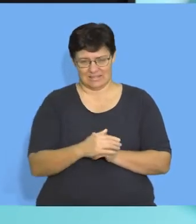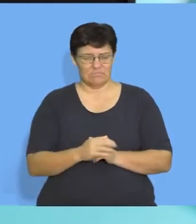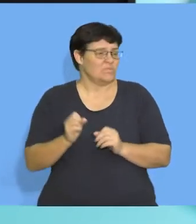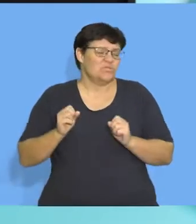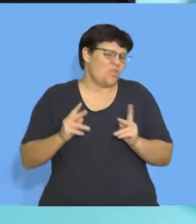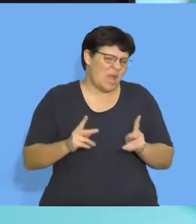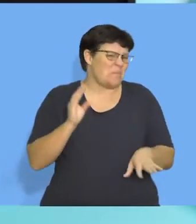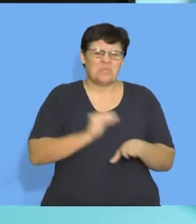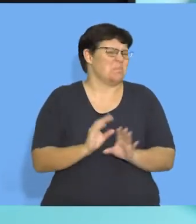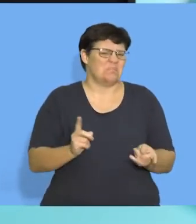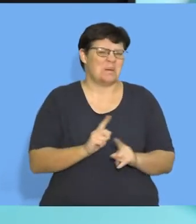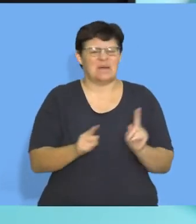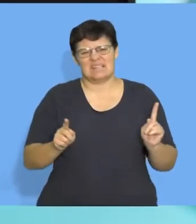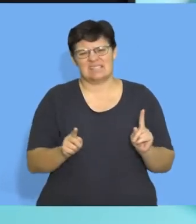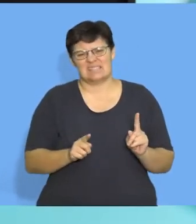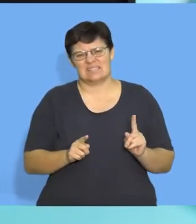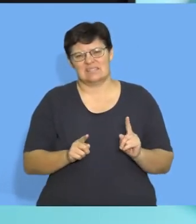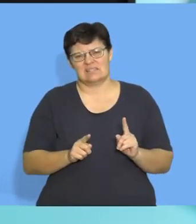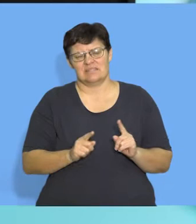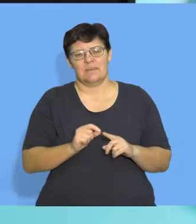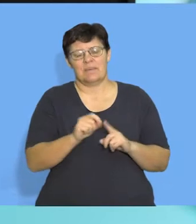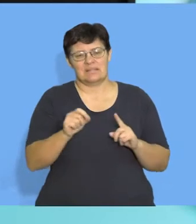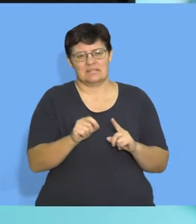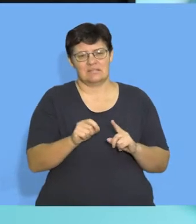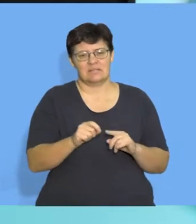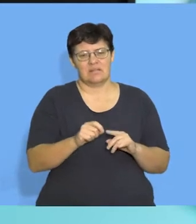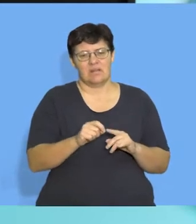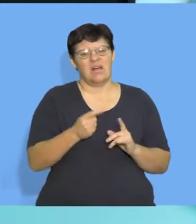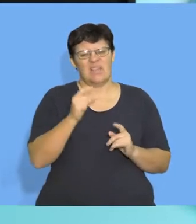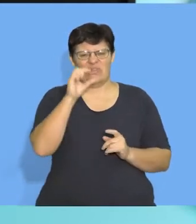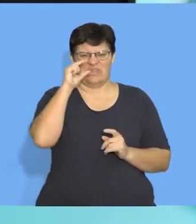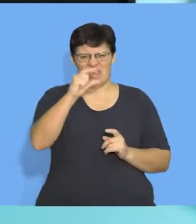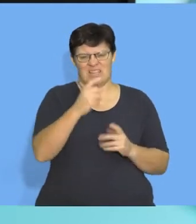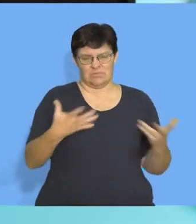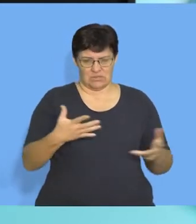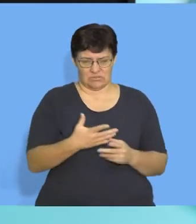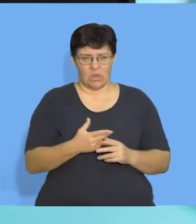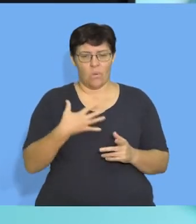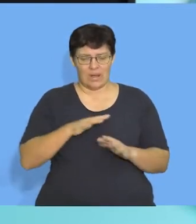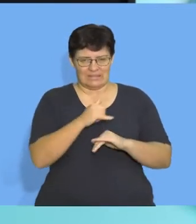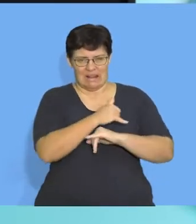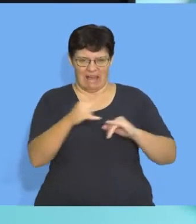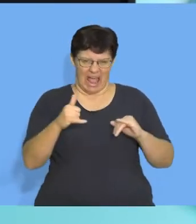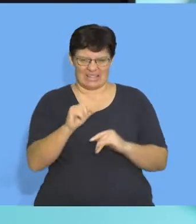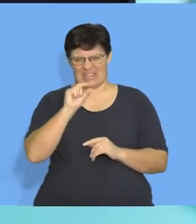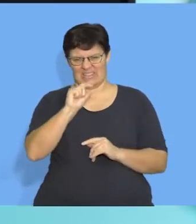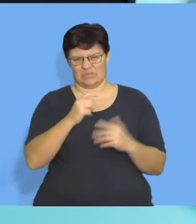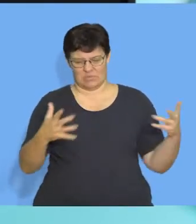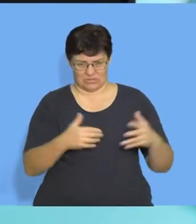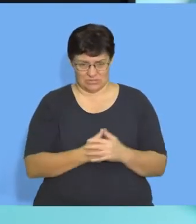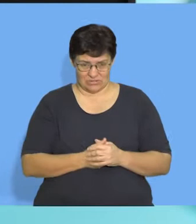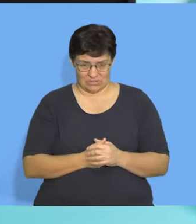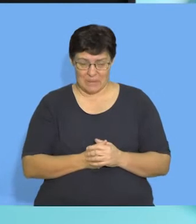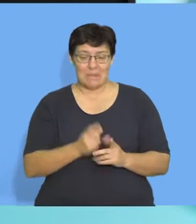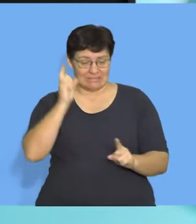not a problem. It's just the tip of our pens tend to be too thick. So our lines can be a little bit off and it can make a